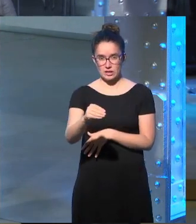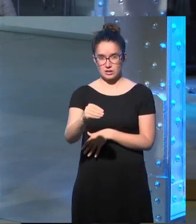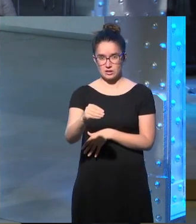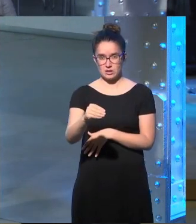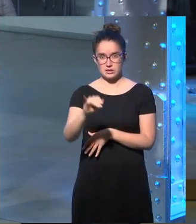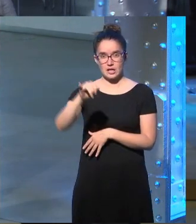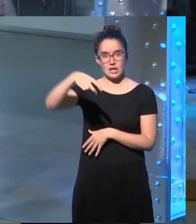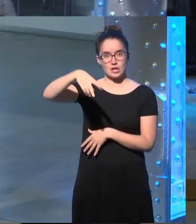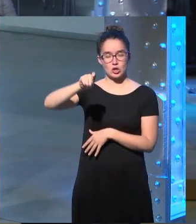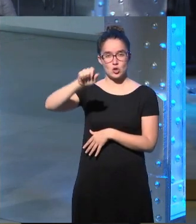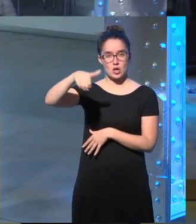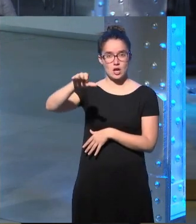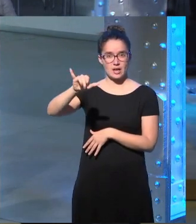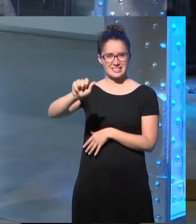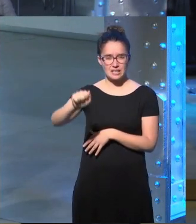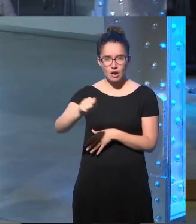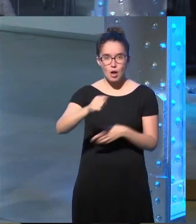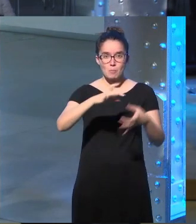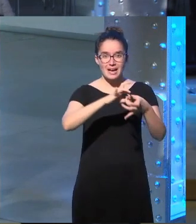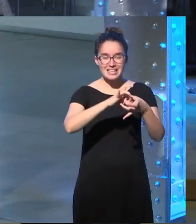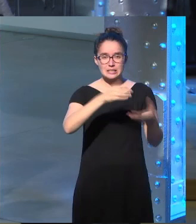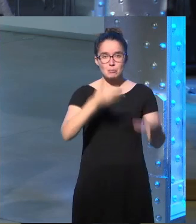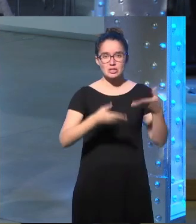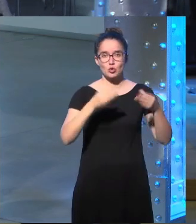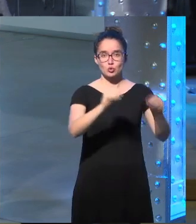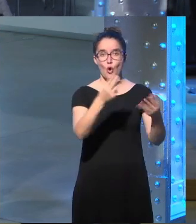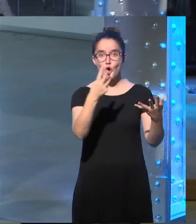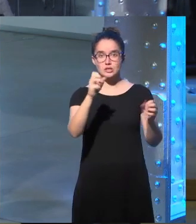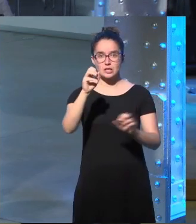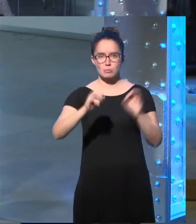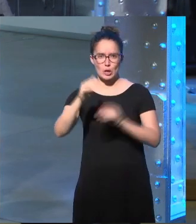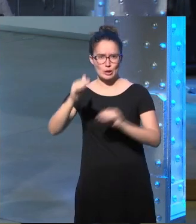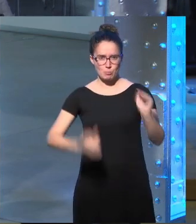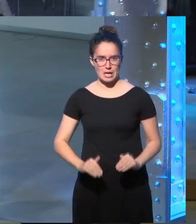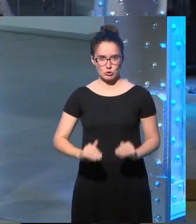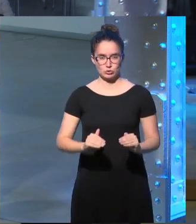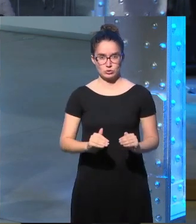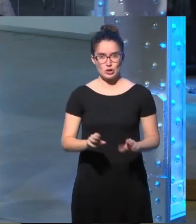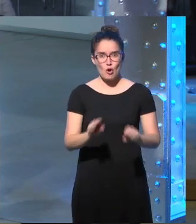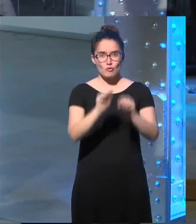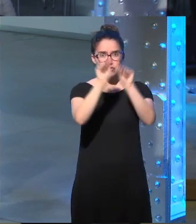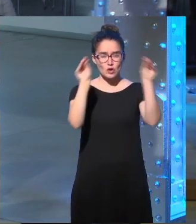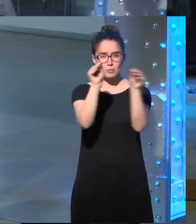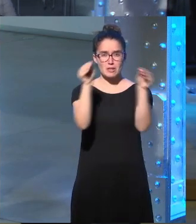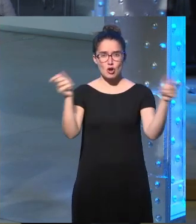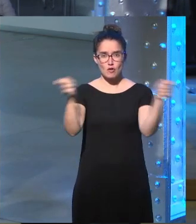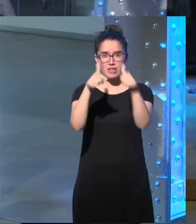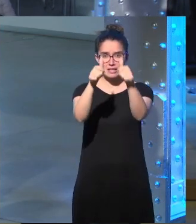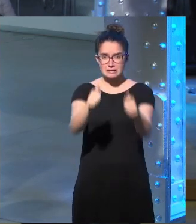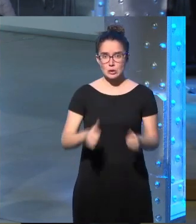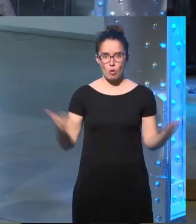engineer. It was won by someone from Indonesia, lowering the weight